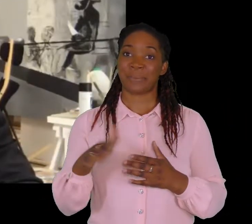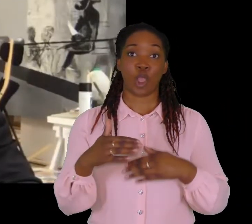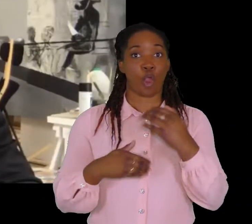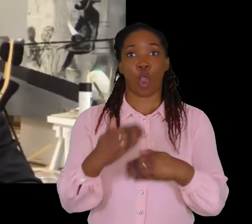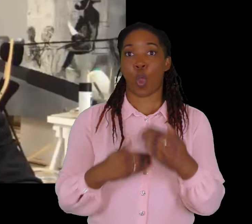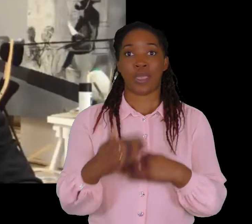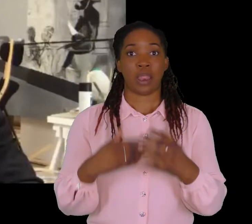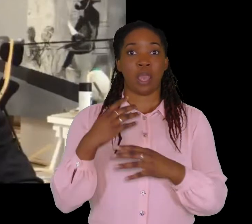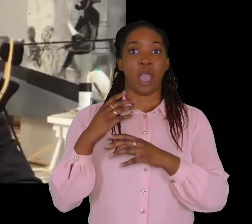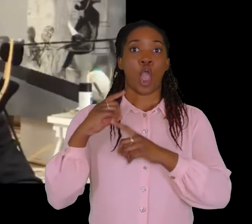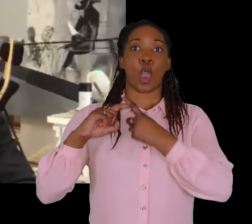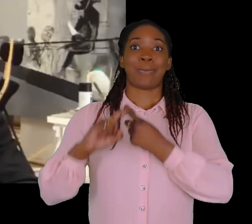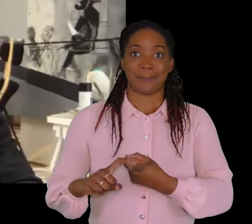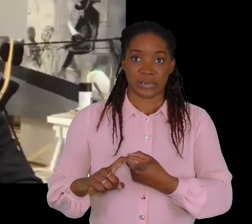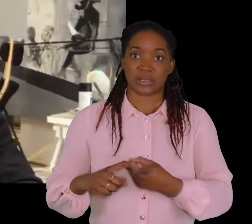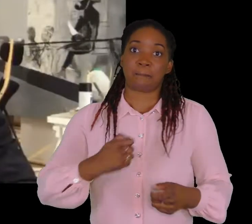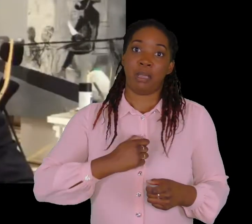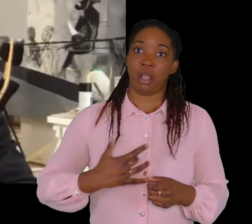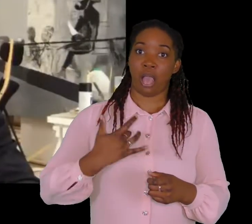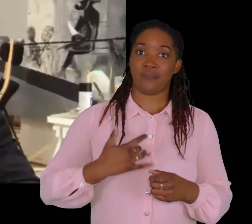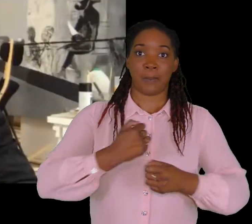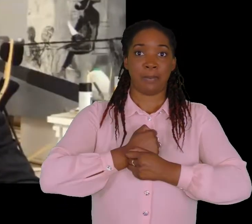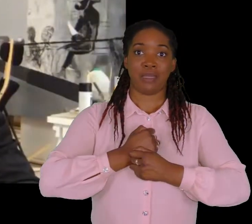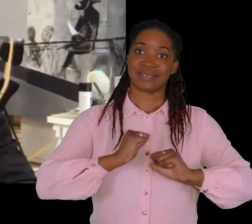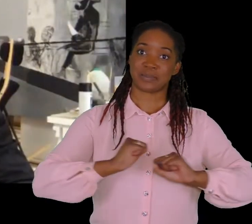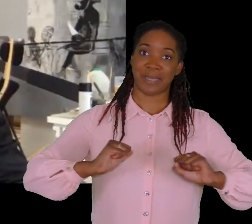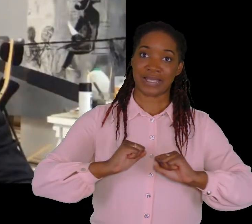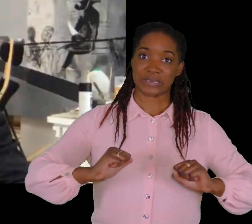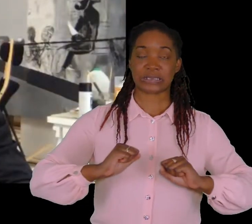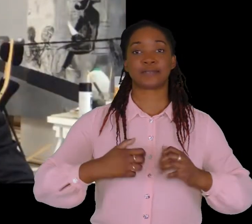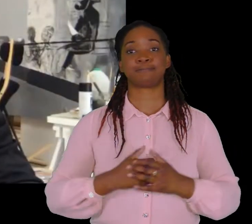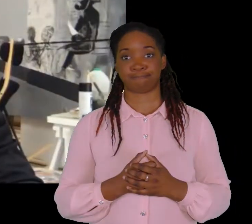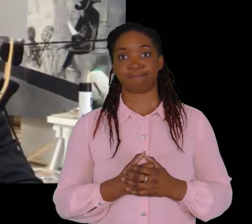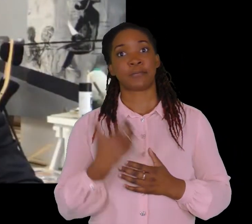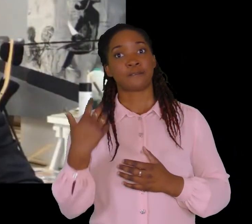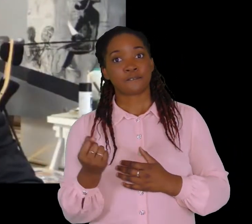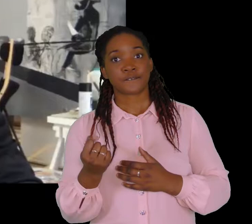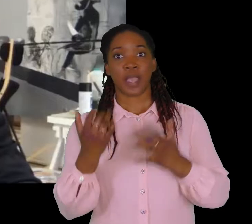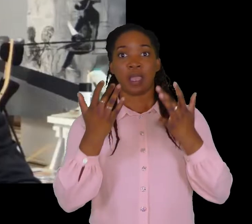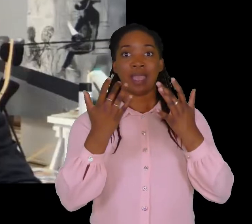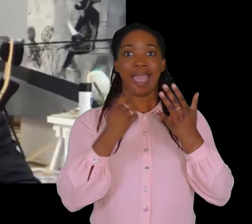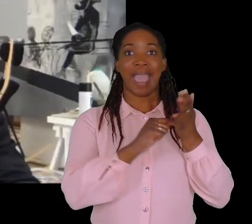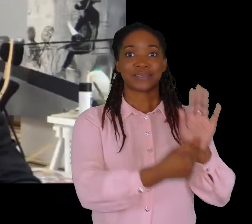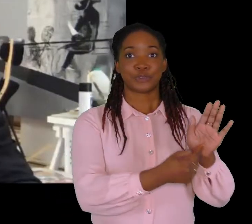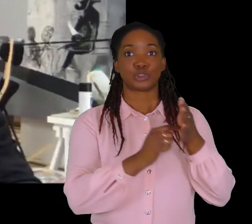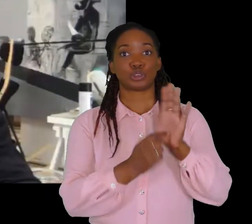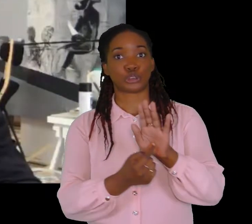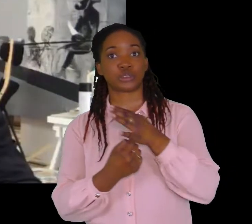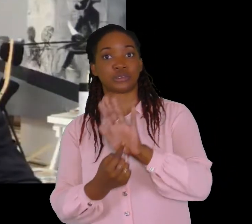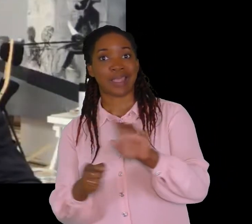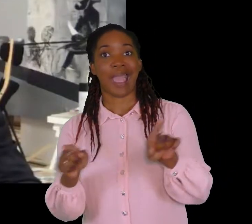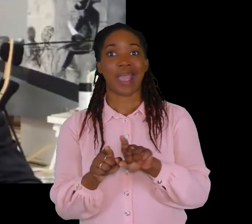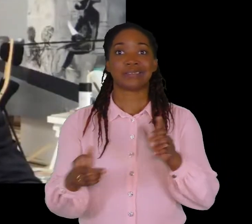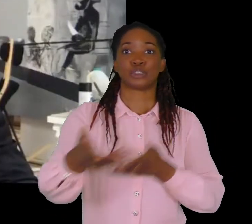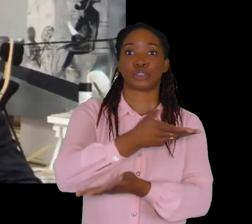is been an ongoing commitment in my life. So in my space in Rainham, as Paul mentioned earlier, I have exhibitions and